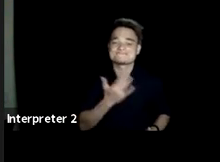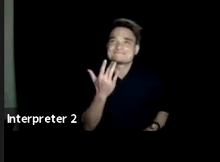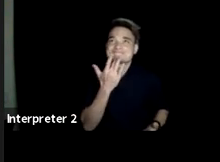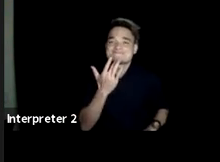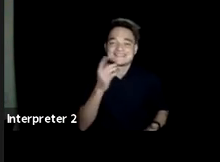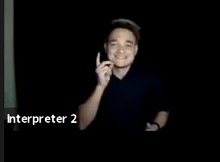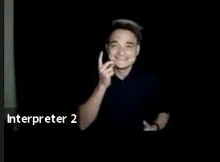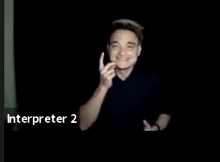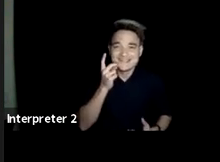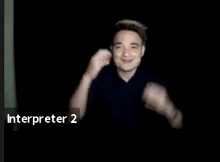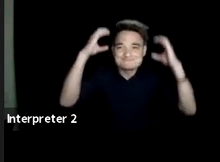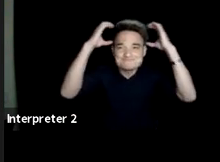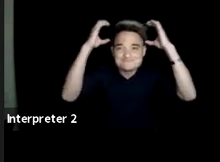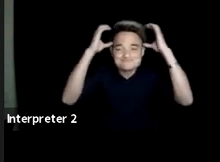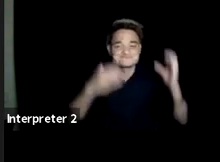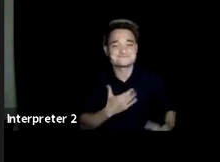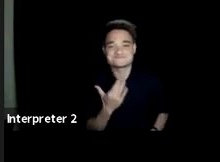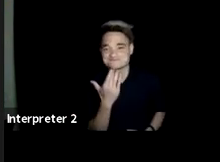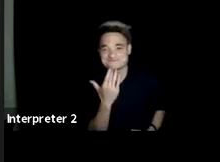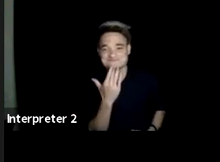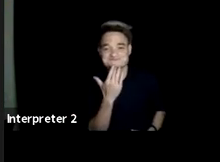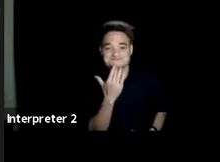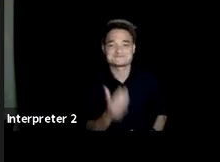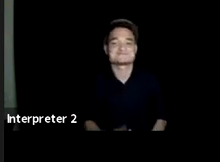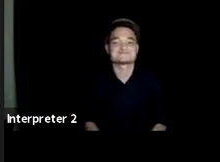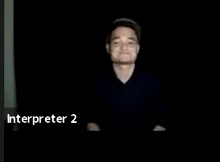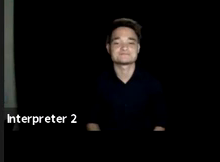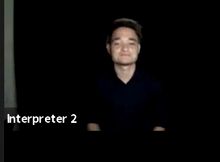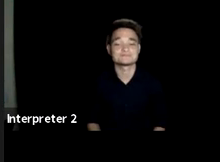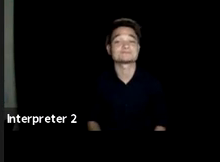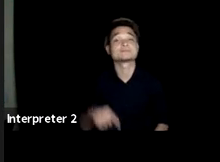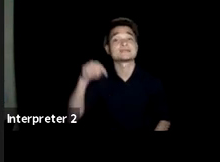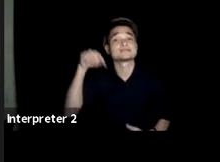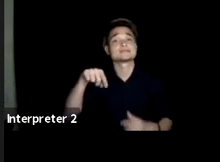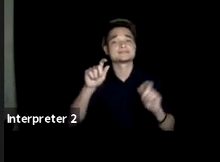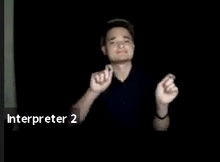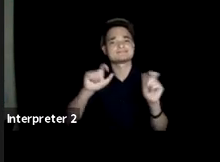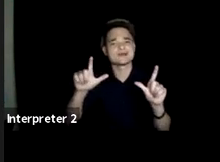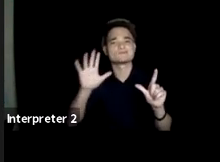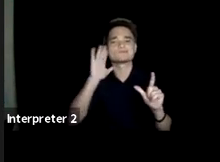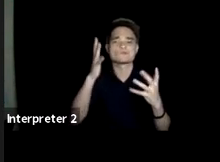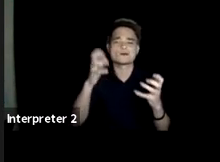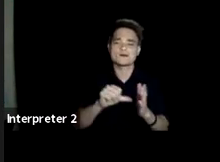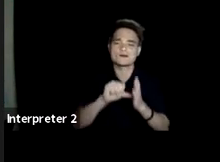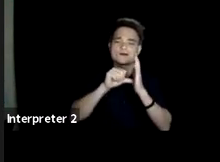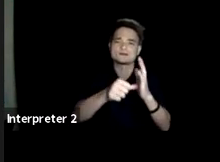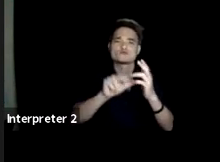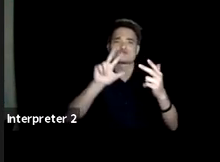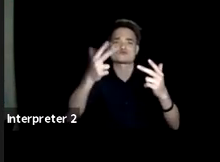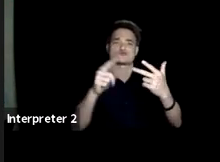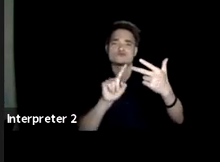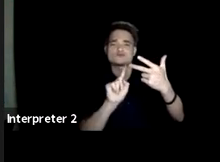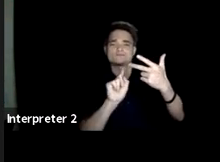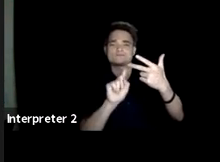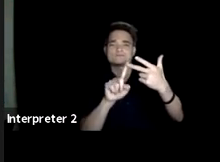Disneyland. So, from this slide, really, the point that I want to emphasize is the third one. On opening day, Walt